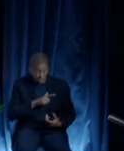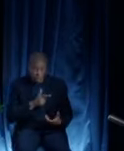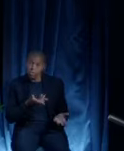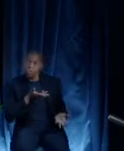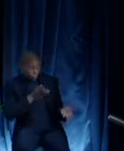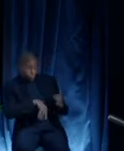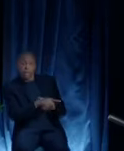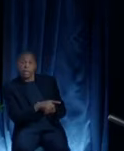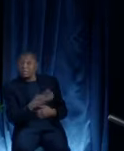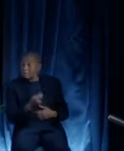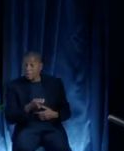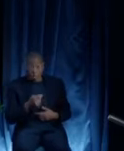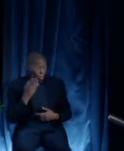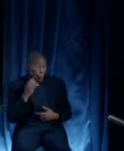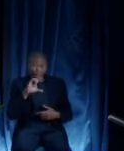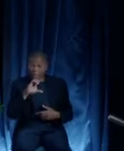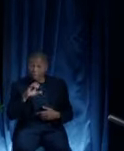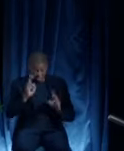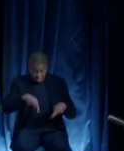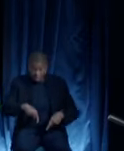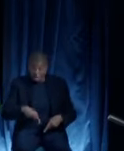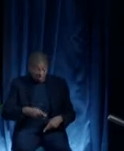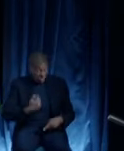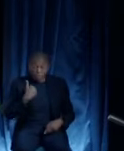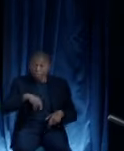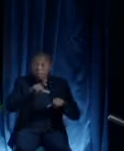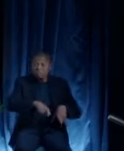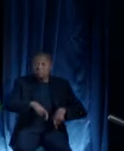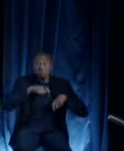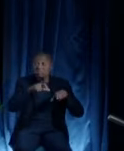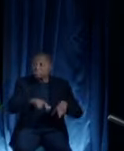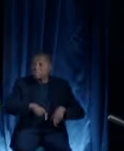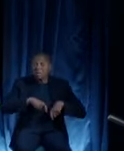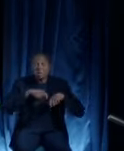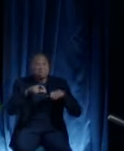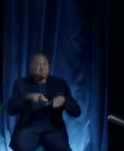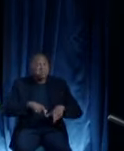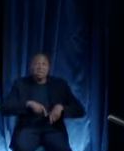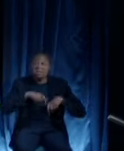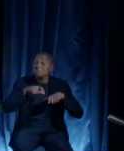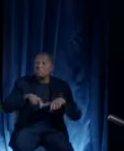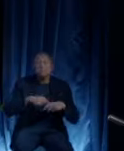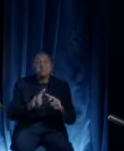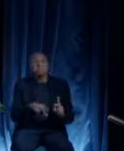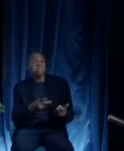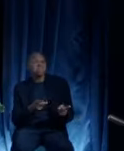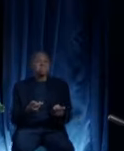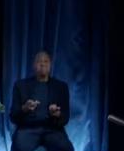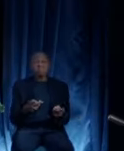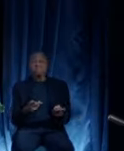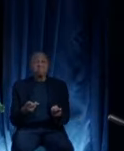left, stayed forever. So yes, the court is a bit of a melting pot. And it isn't just members of the household,